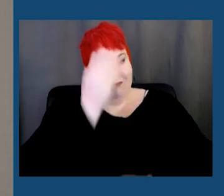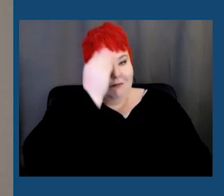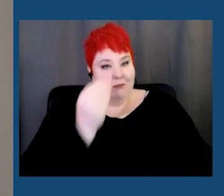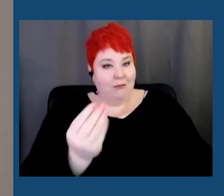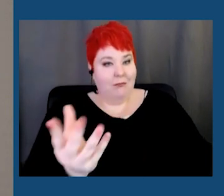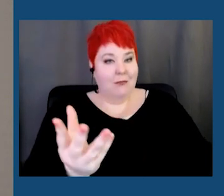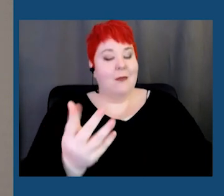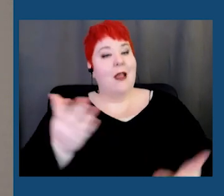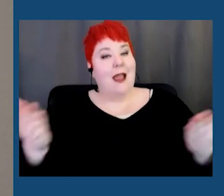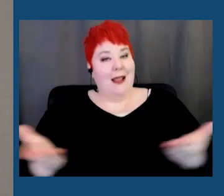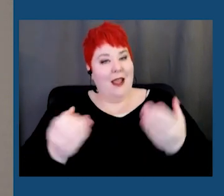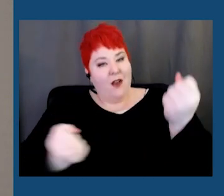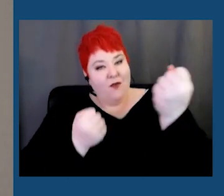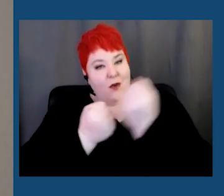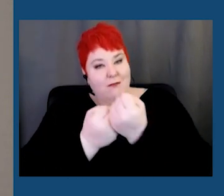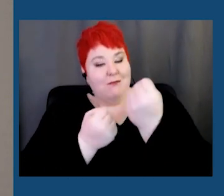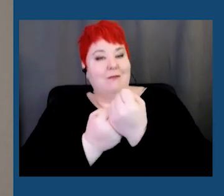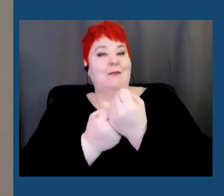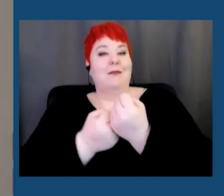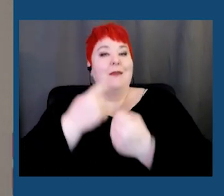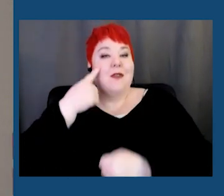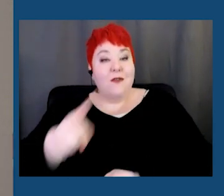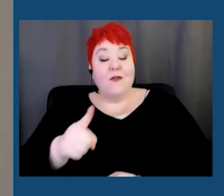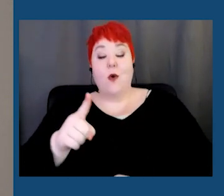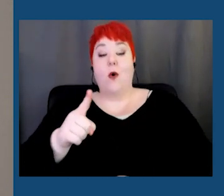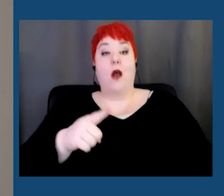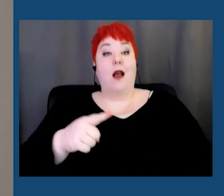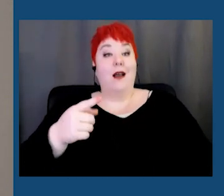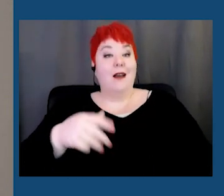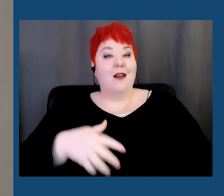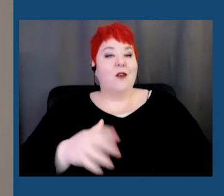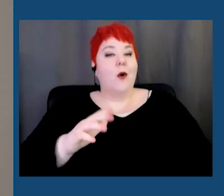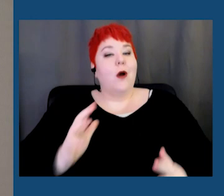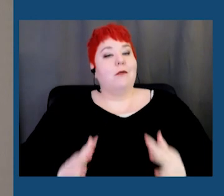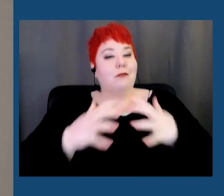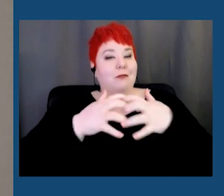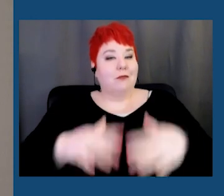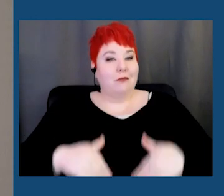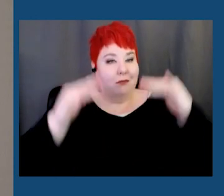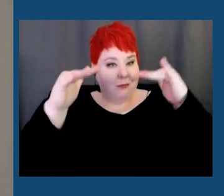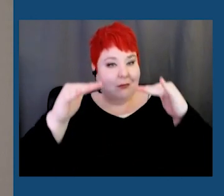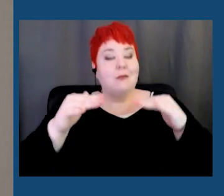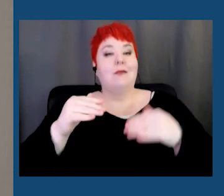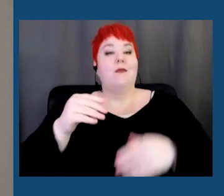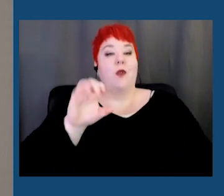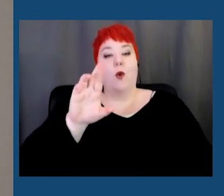for reproductive health, rights, and justice in New York and beyond.